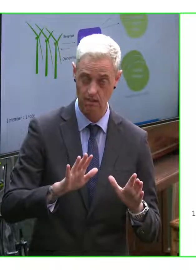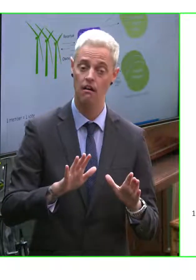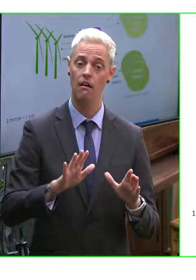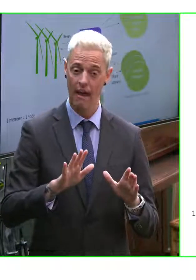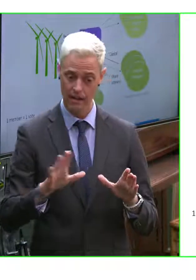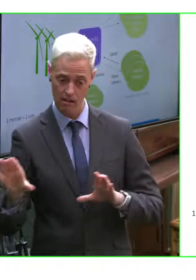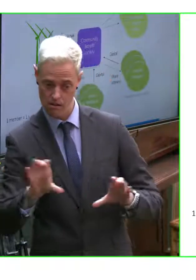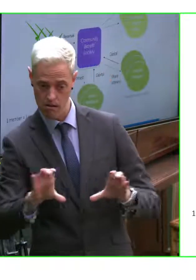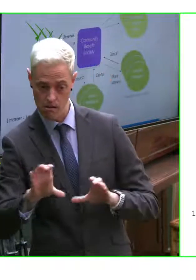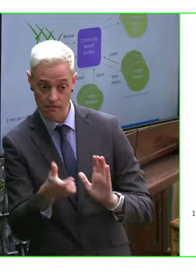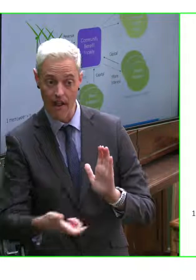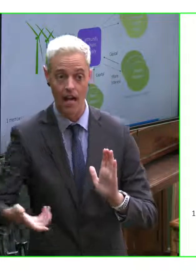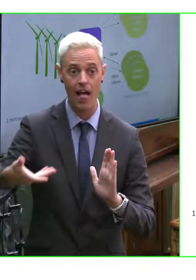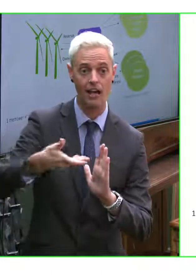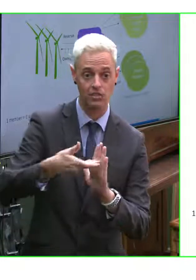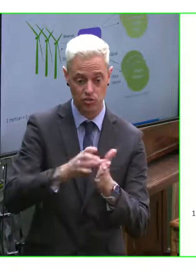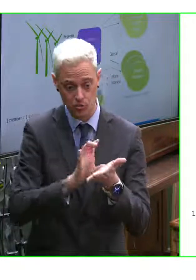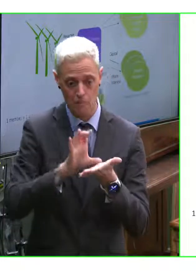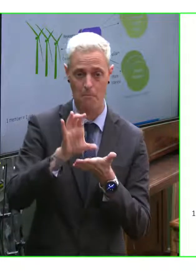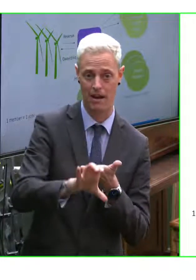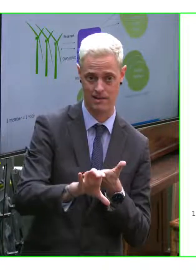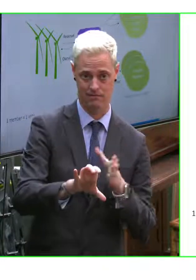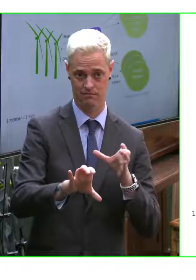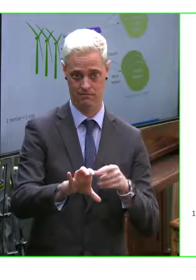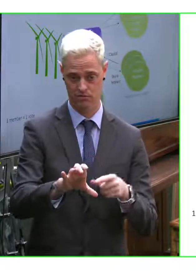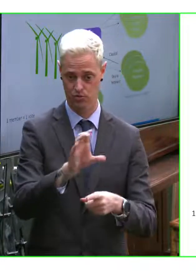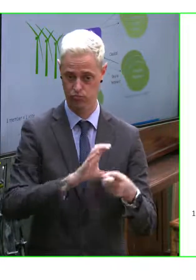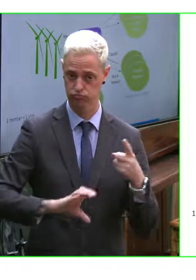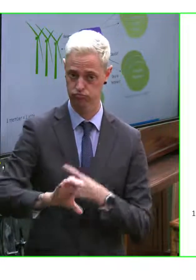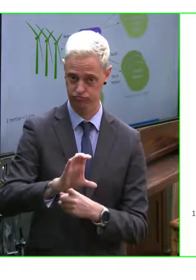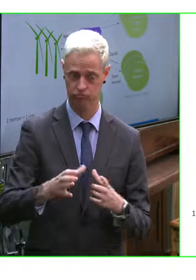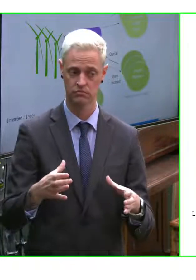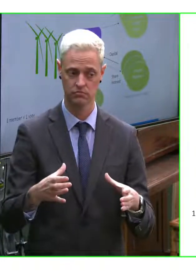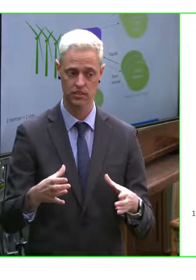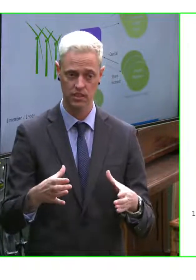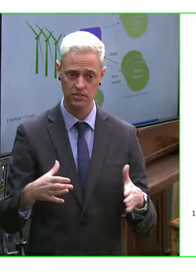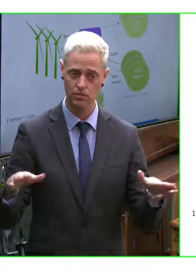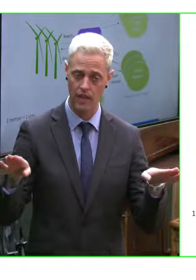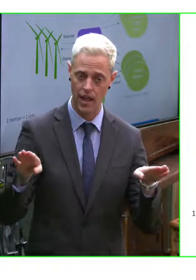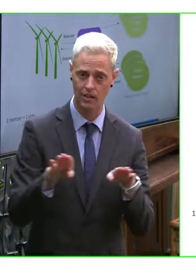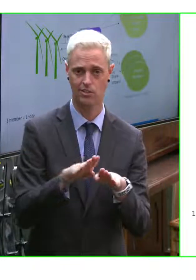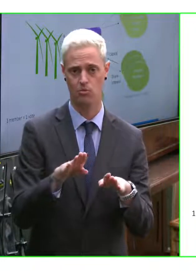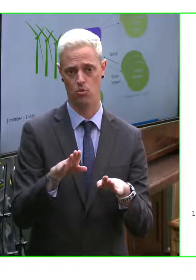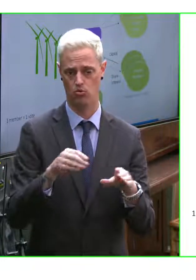into a community benefit fund. So we're talking about a net zero equitable transition, and